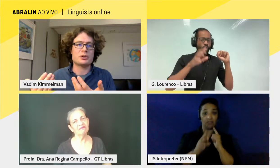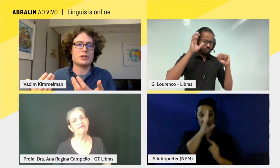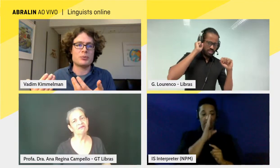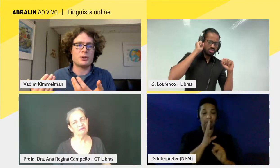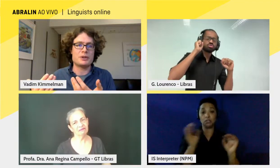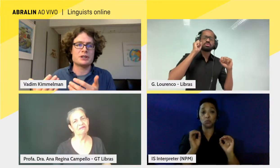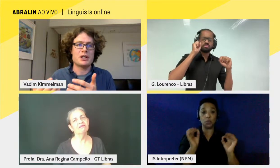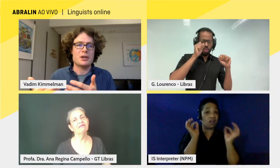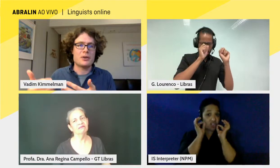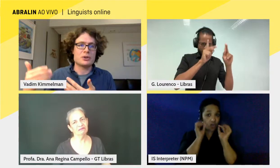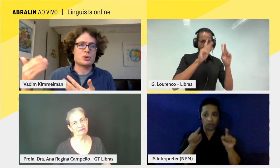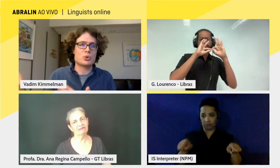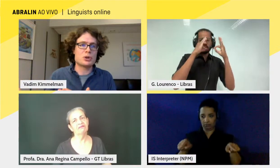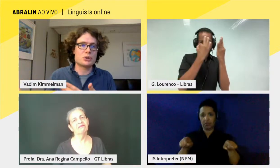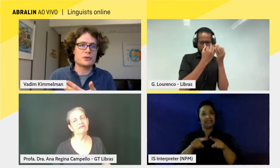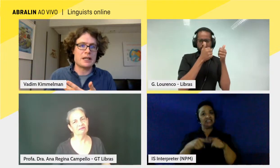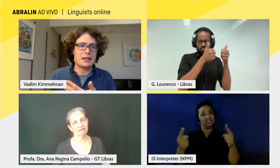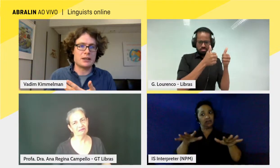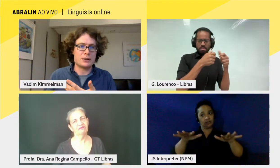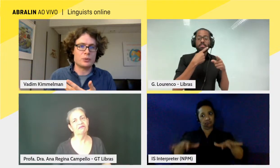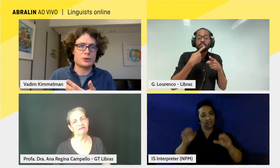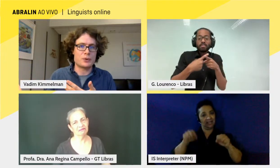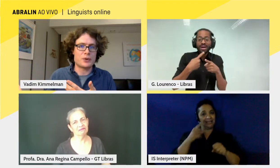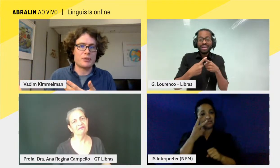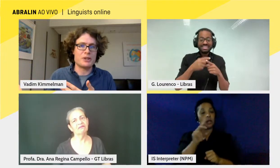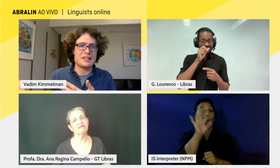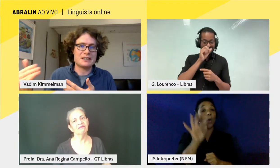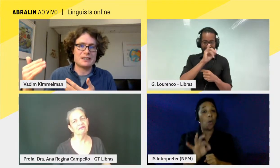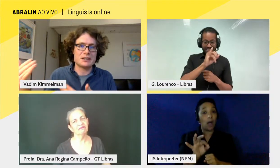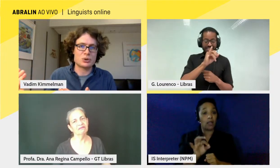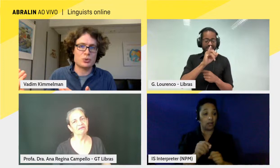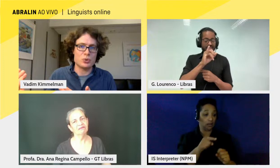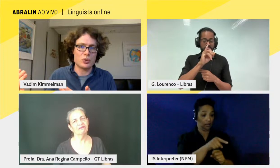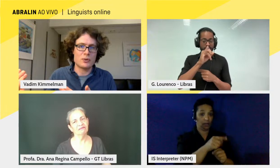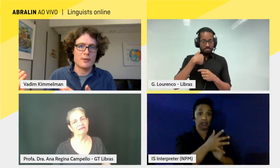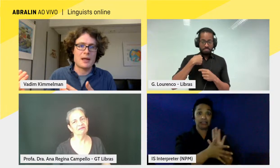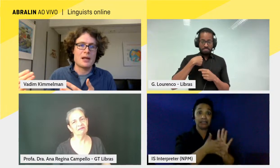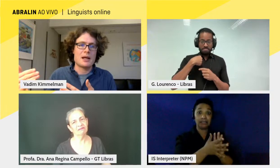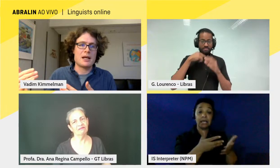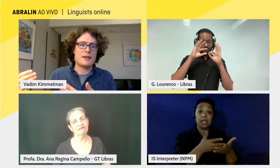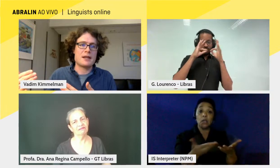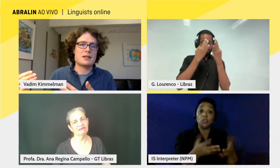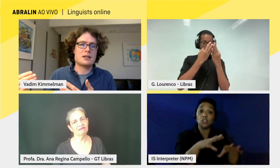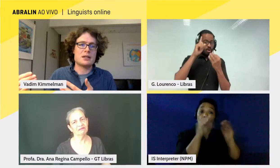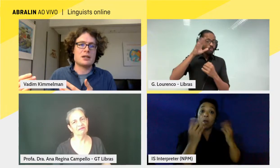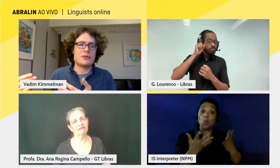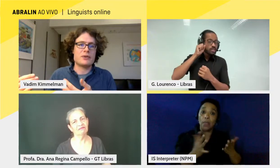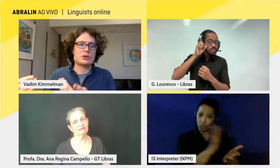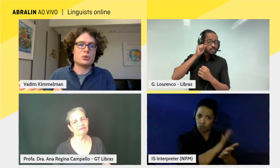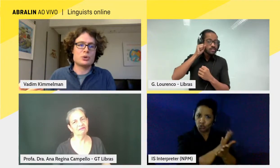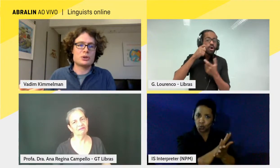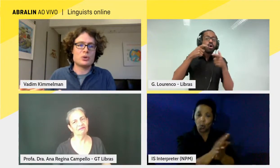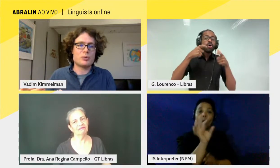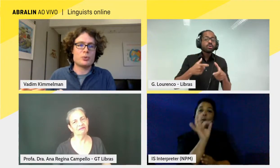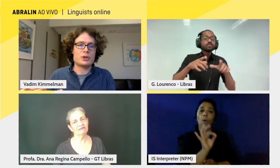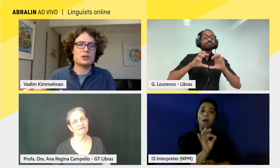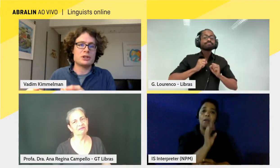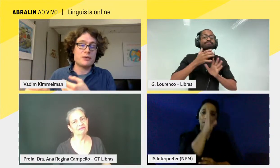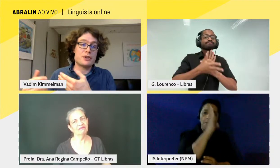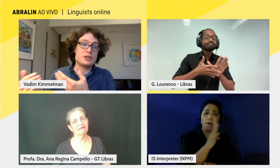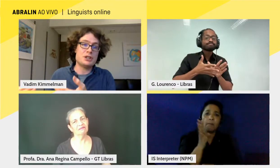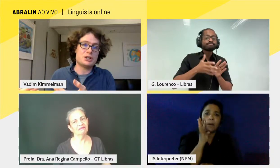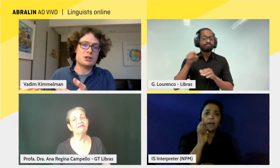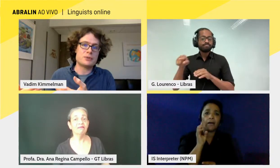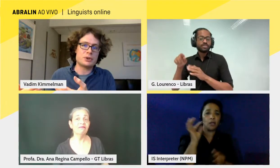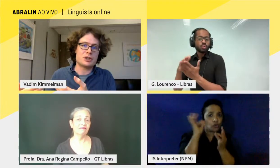participants without deaf parents, the source of sign language for them is the school. And then if the school is so